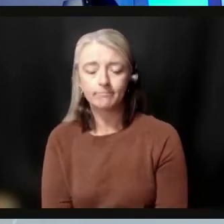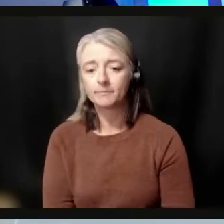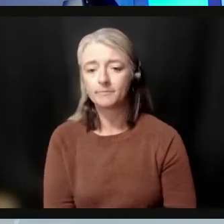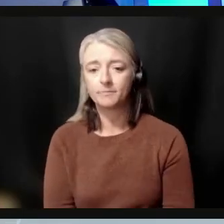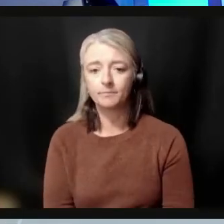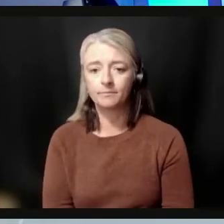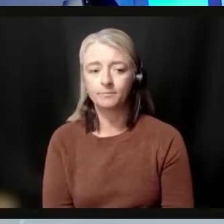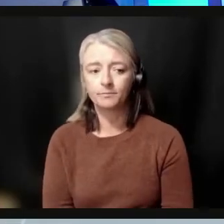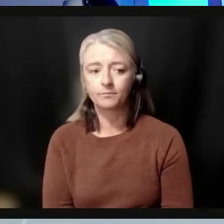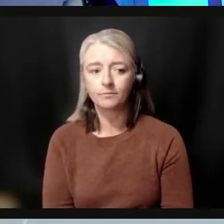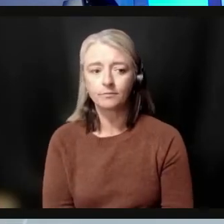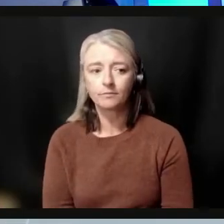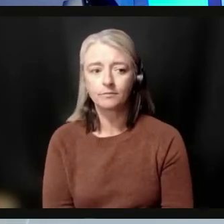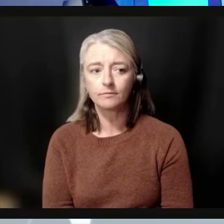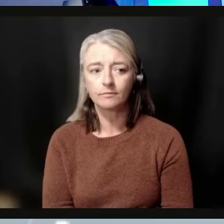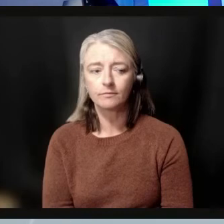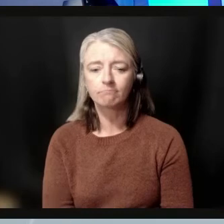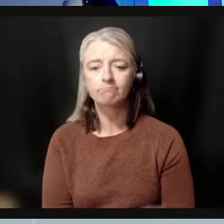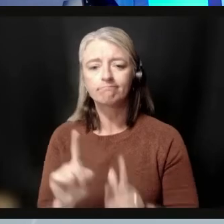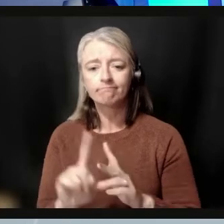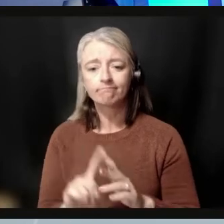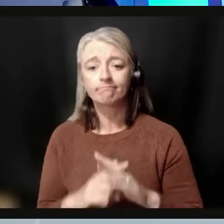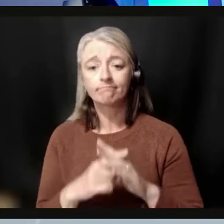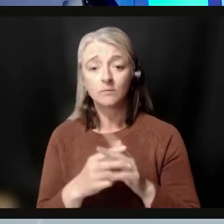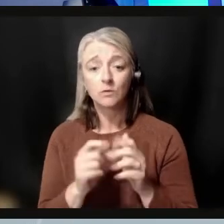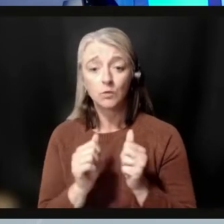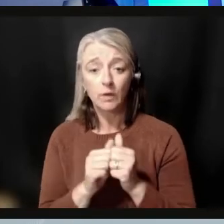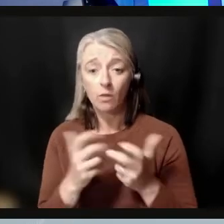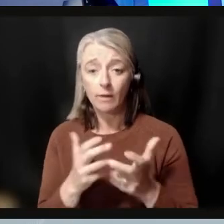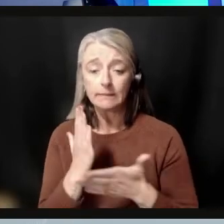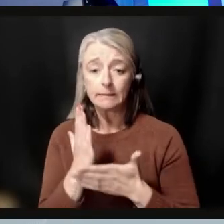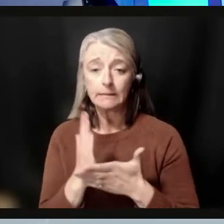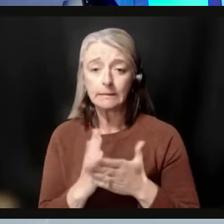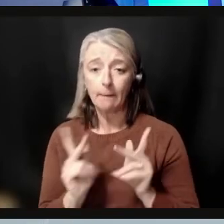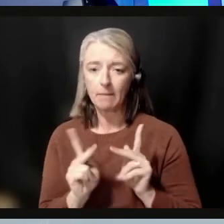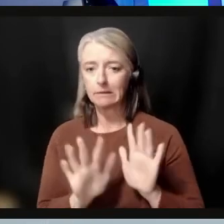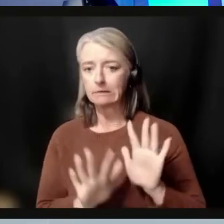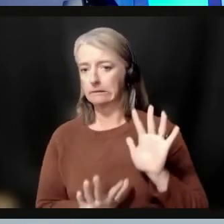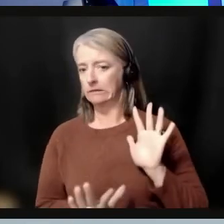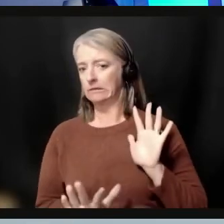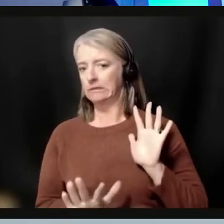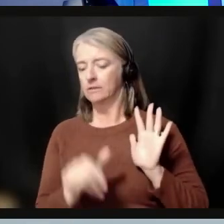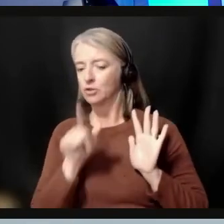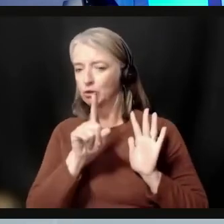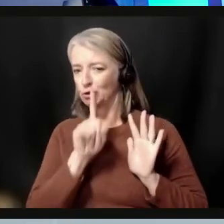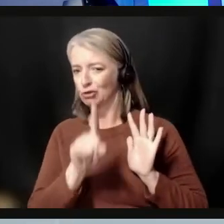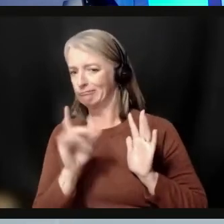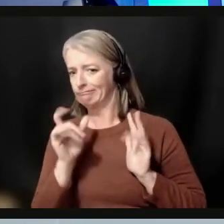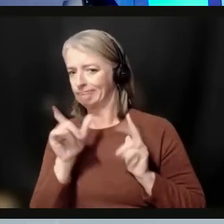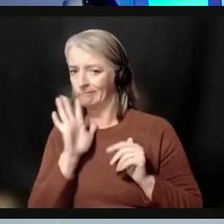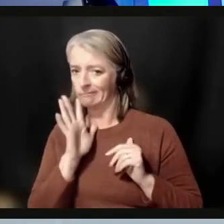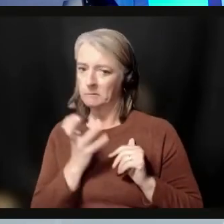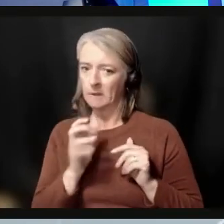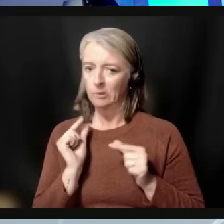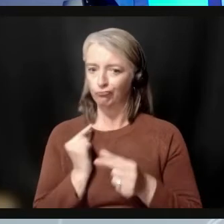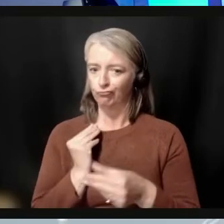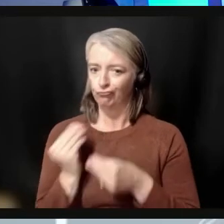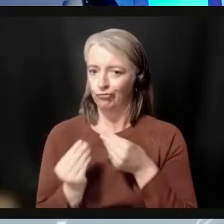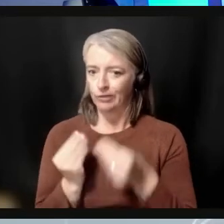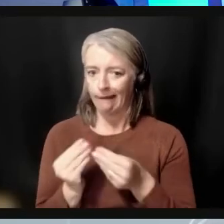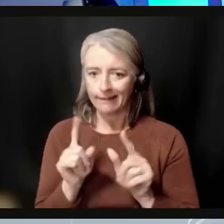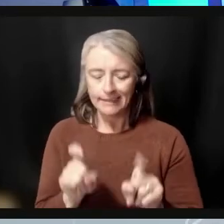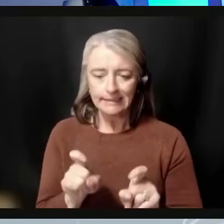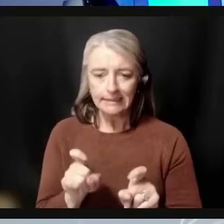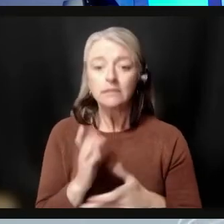I guess I would start off by saying, some people might be hesitant to undergo genetic testing, say when